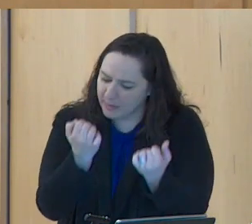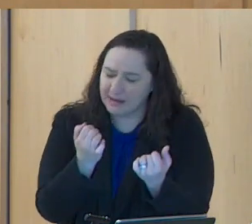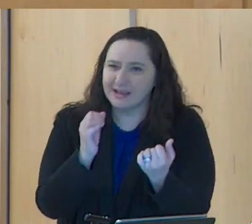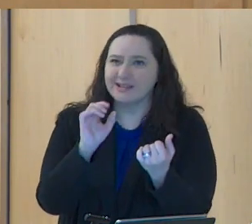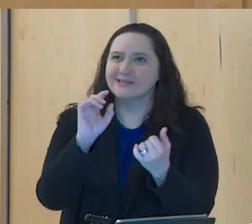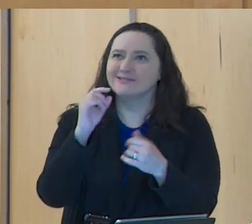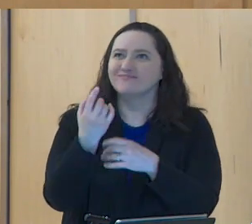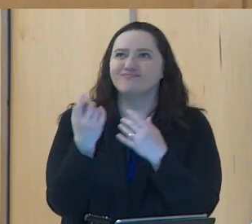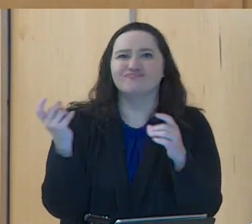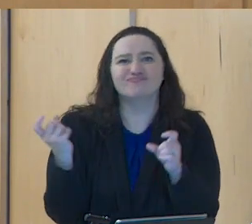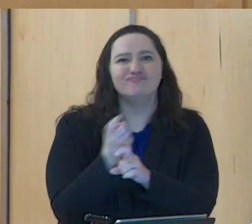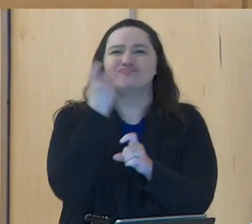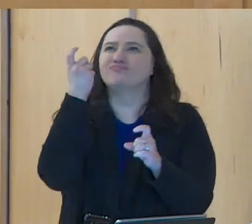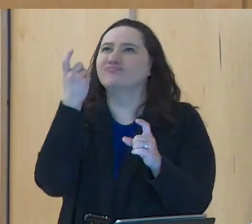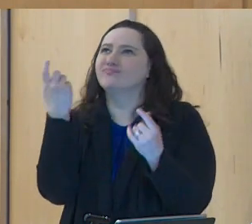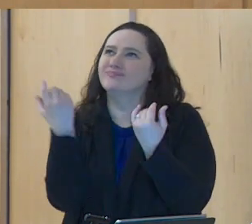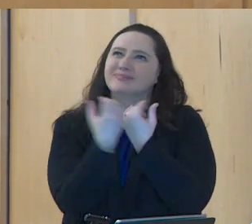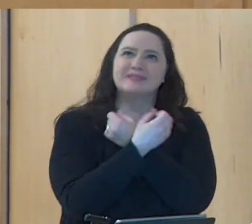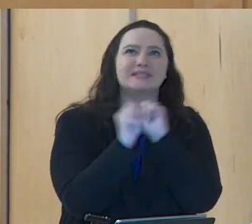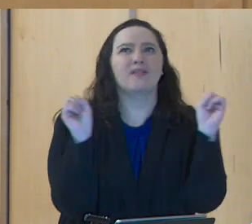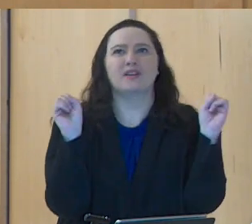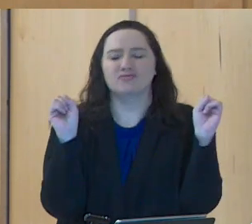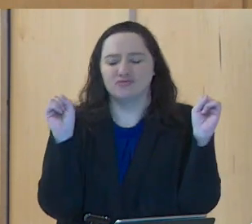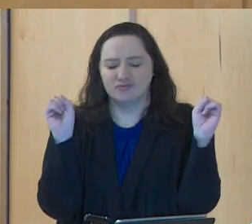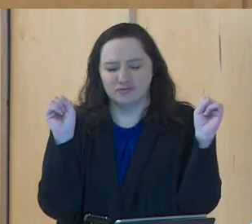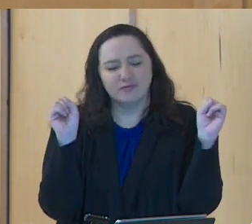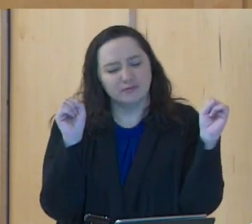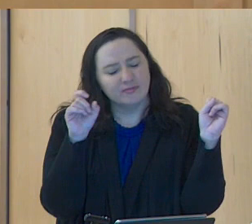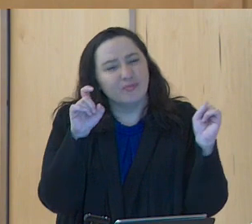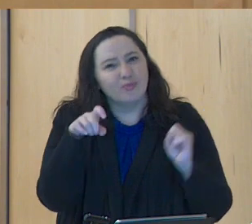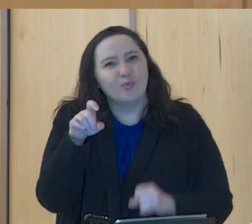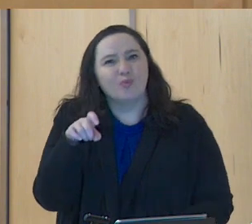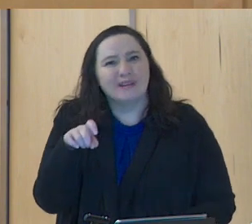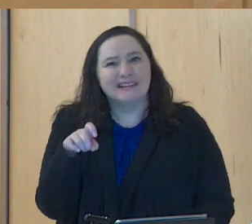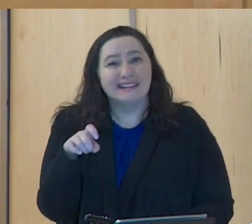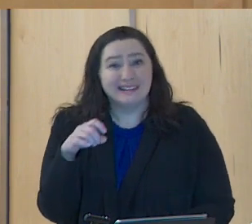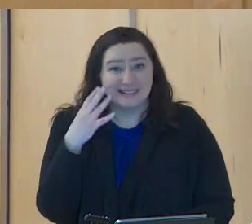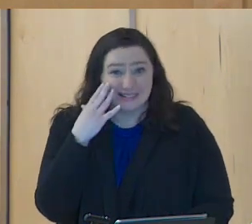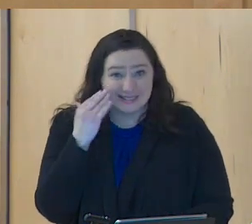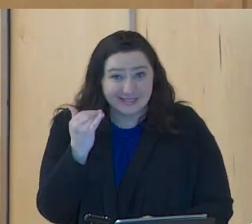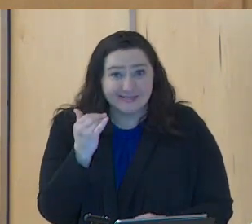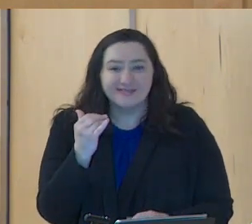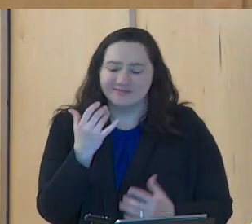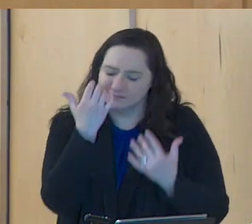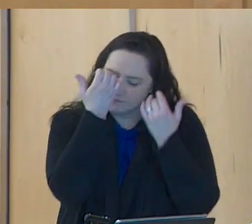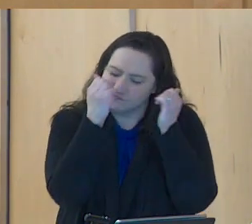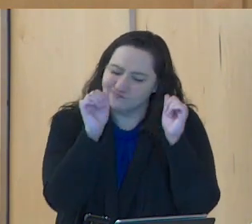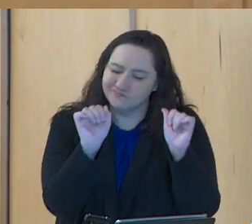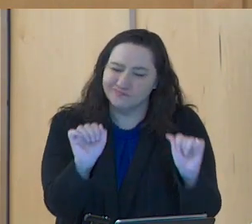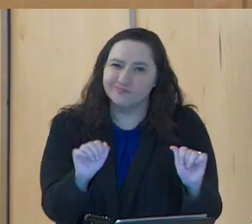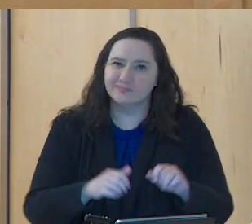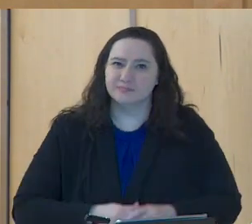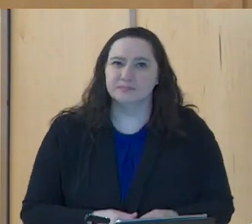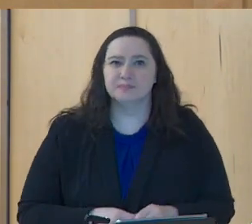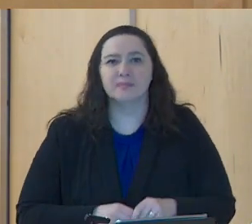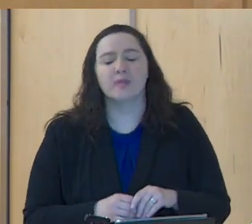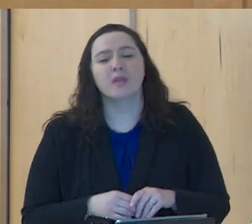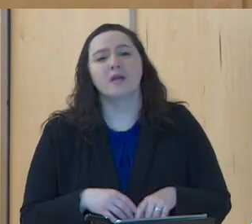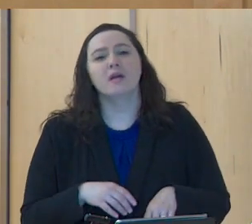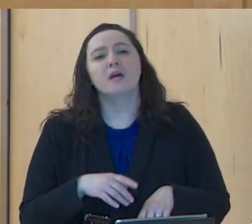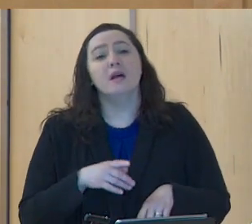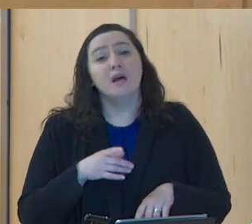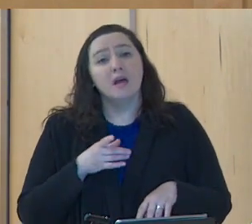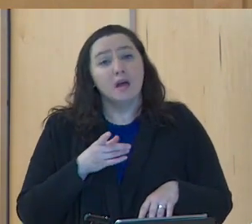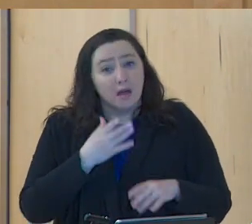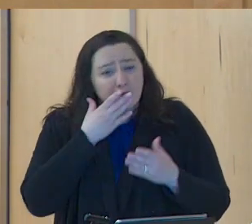won salvation for us that we needed because of our disobedience. It's good news